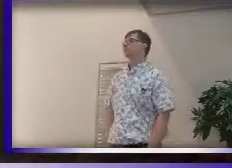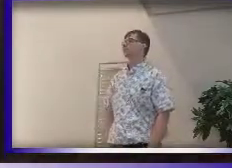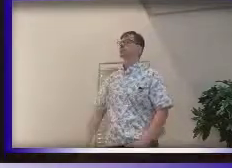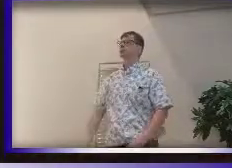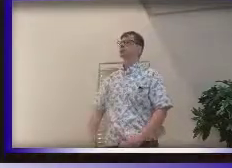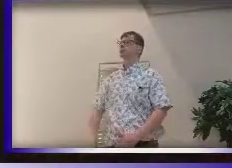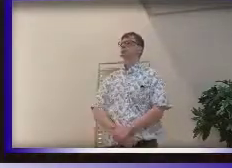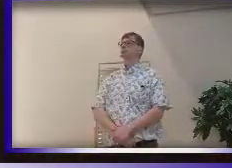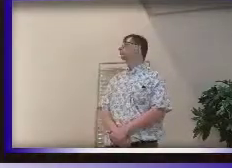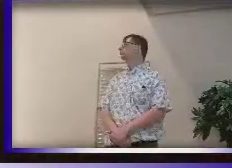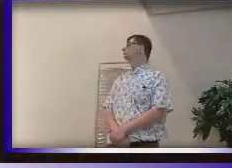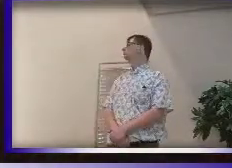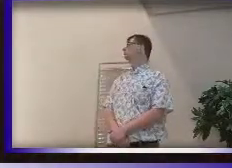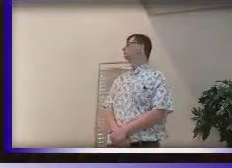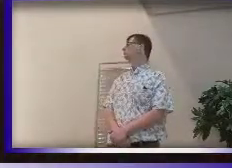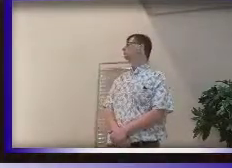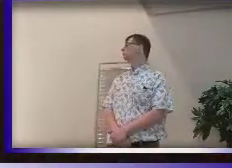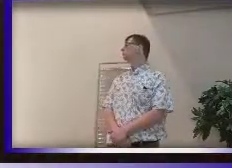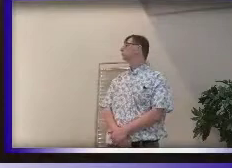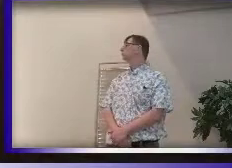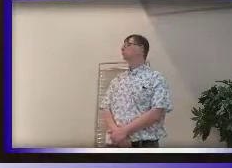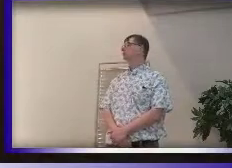And so we're gonna, whoops.